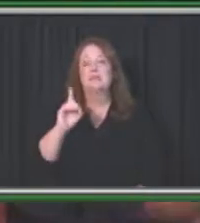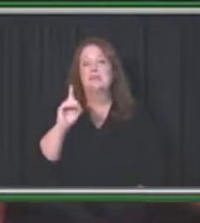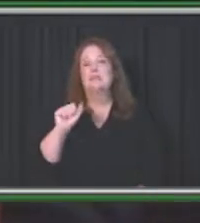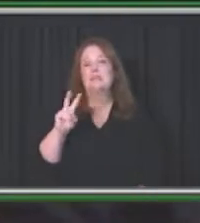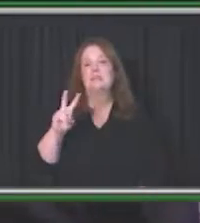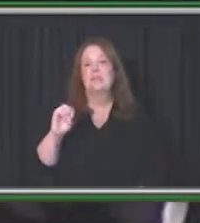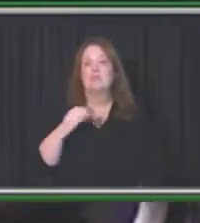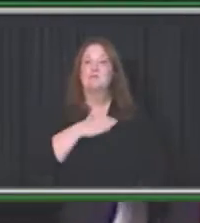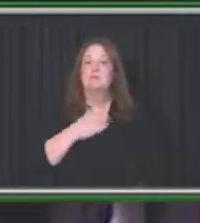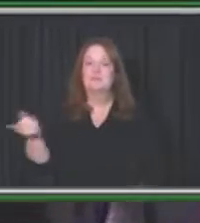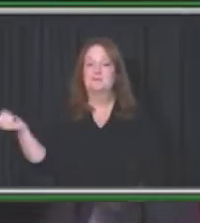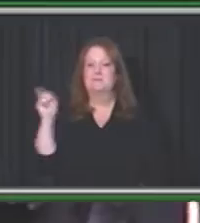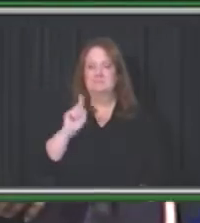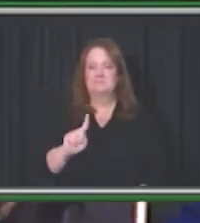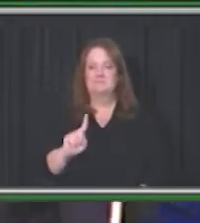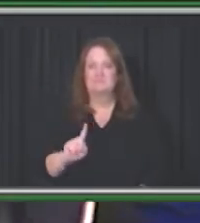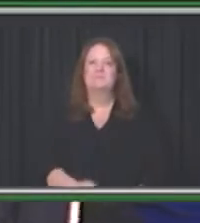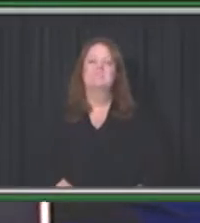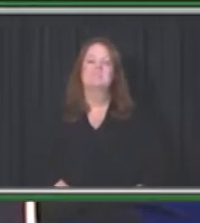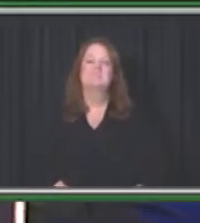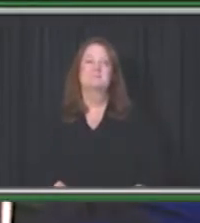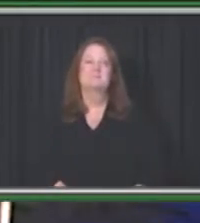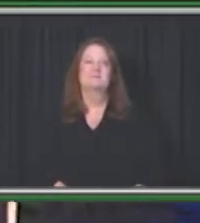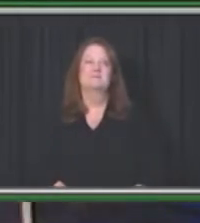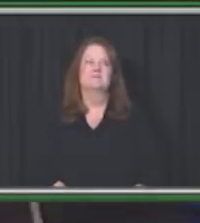come up here?